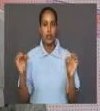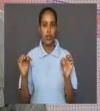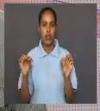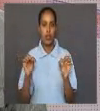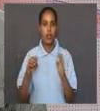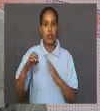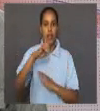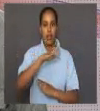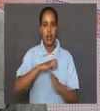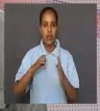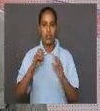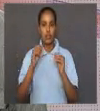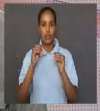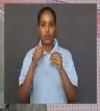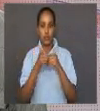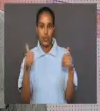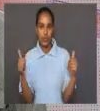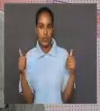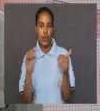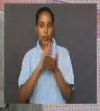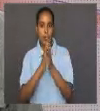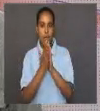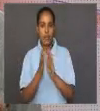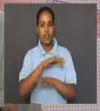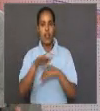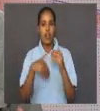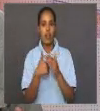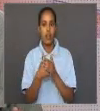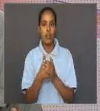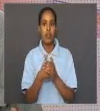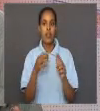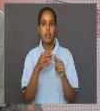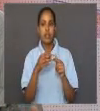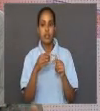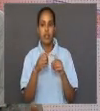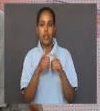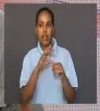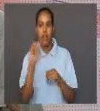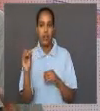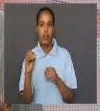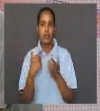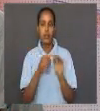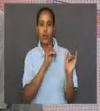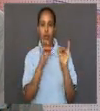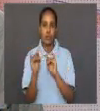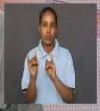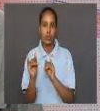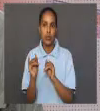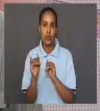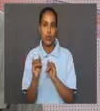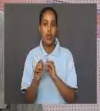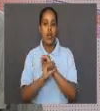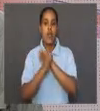of electrolytic dissociation became generally accepted, and it also became